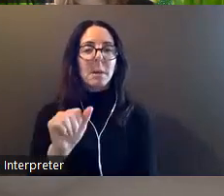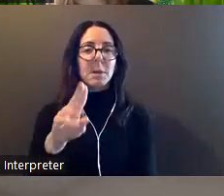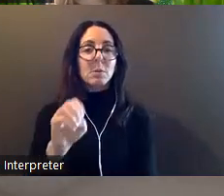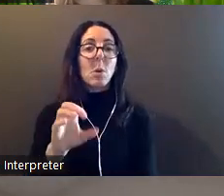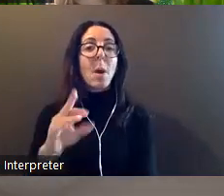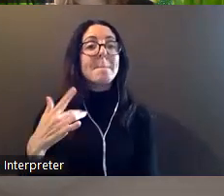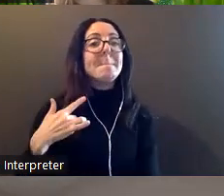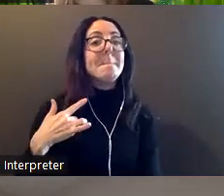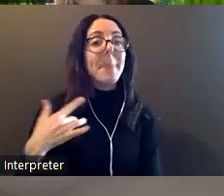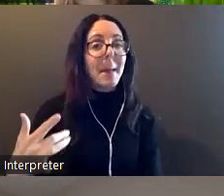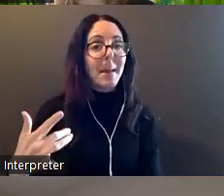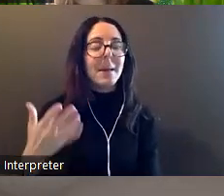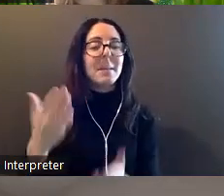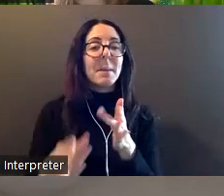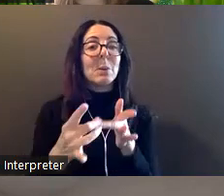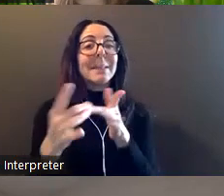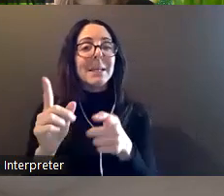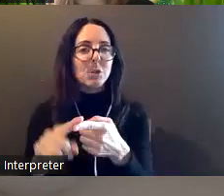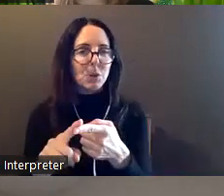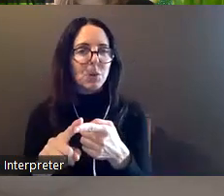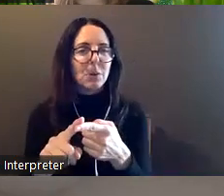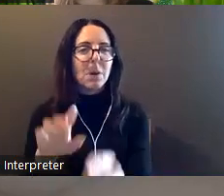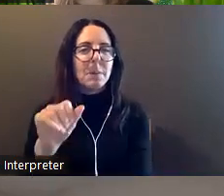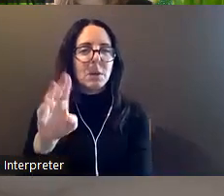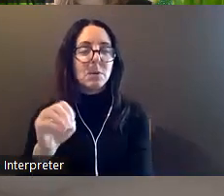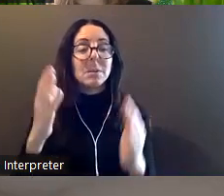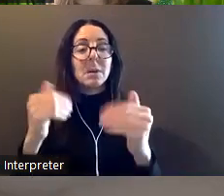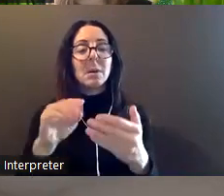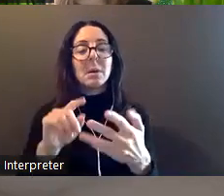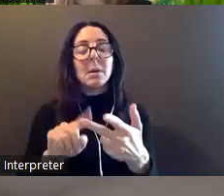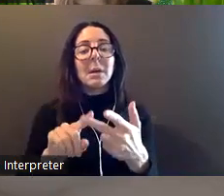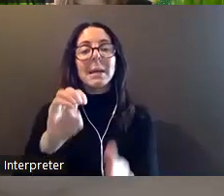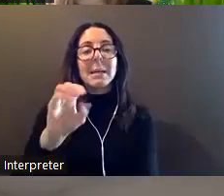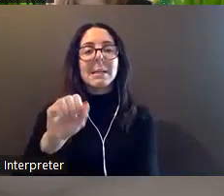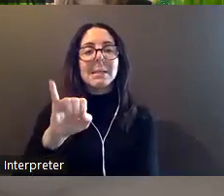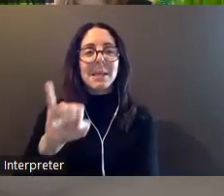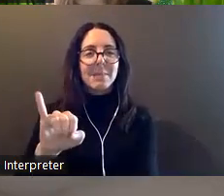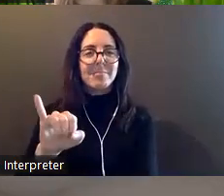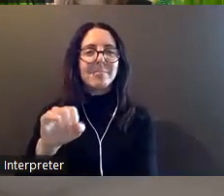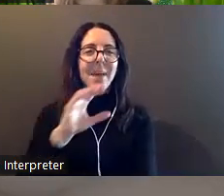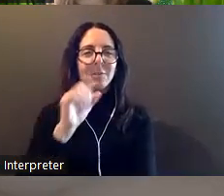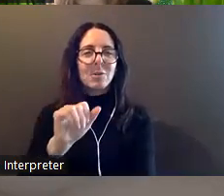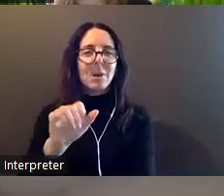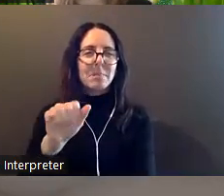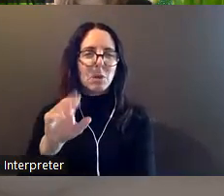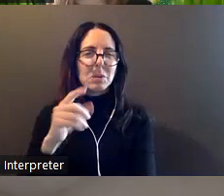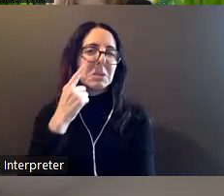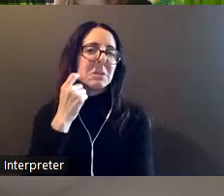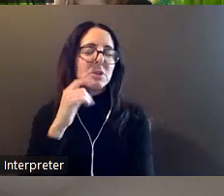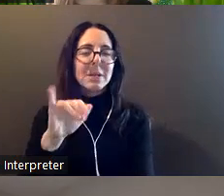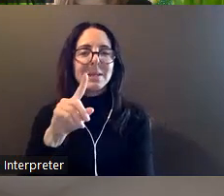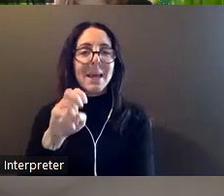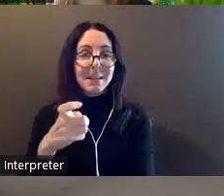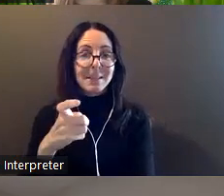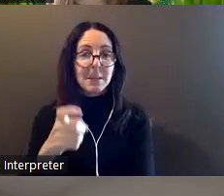lead to possible abuse. We have the EASY, the Elder Abuse Suspicion Index, which is done with our